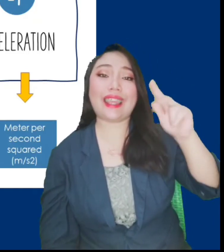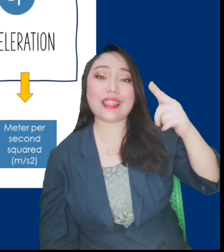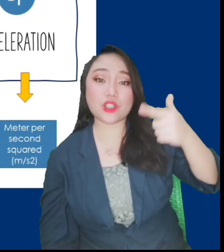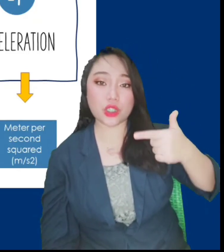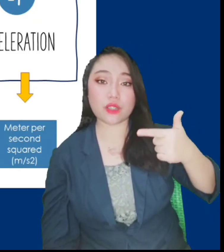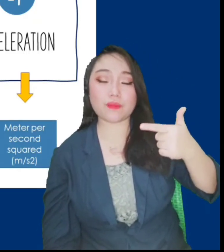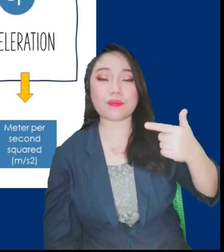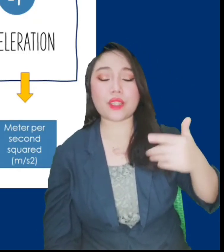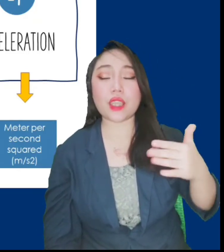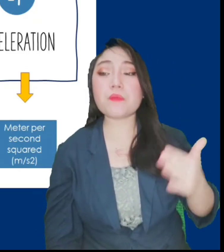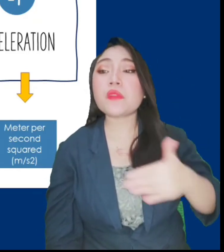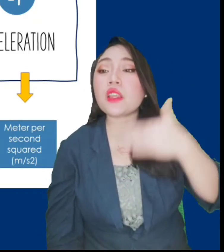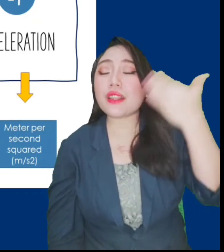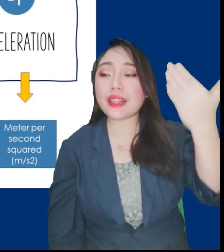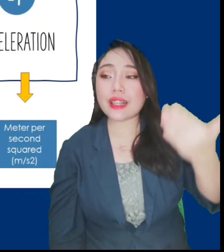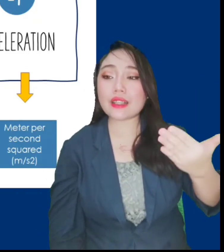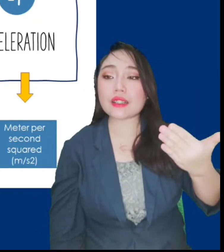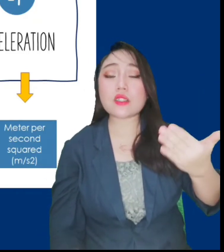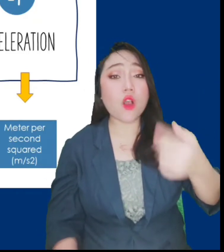or kg.